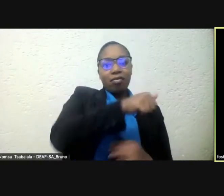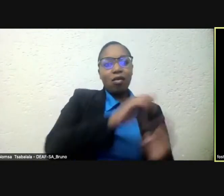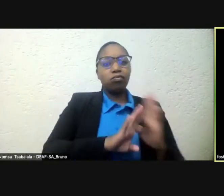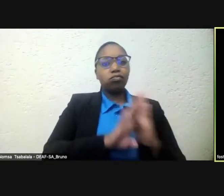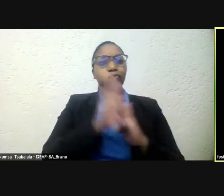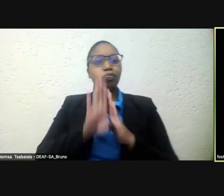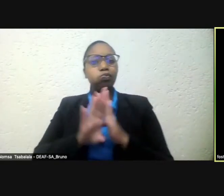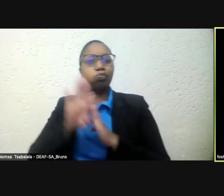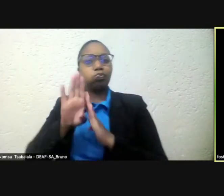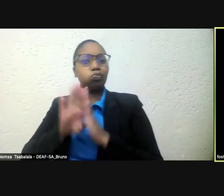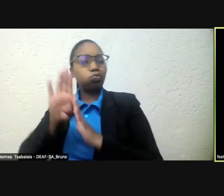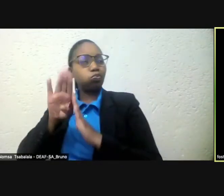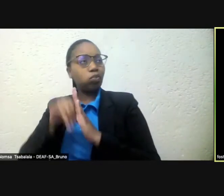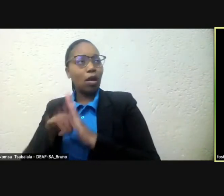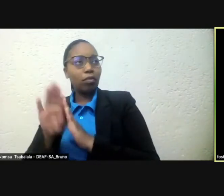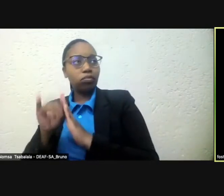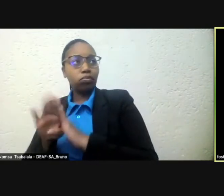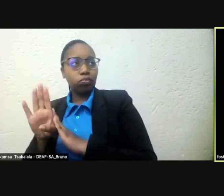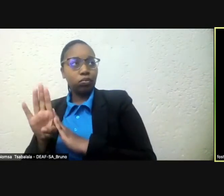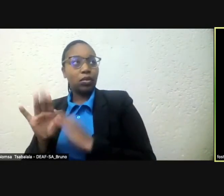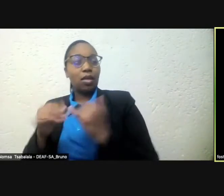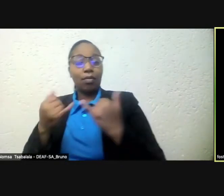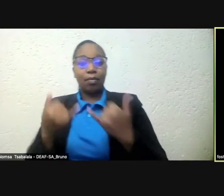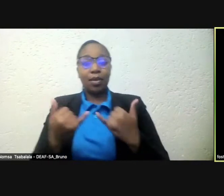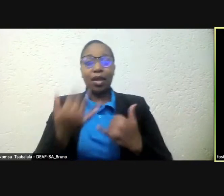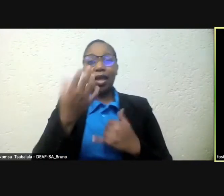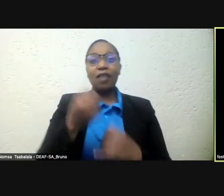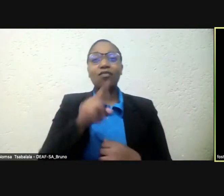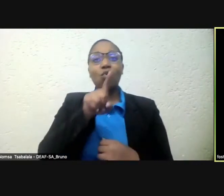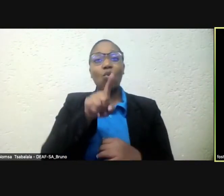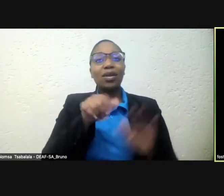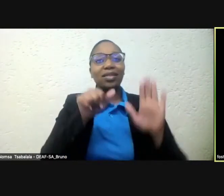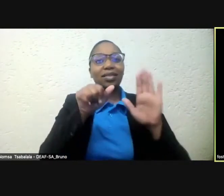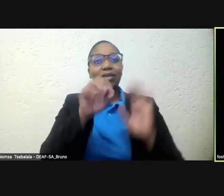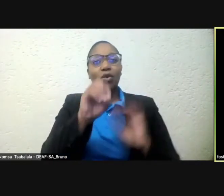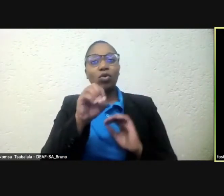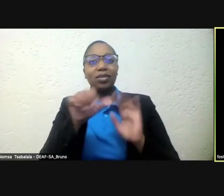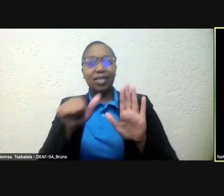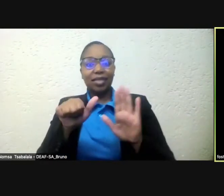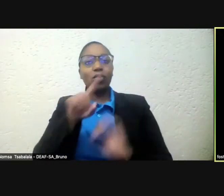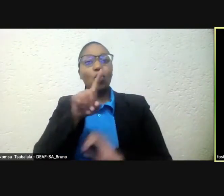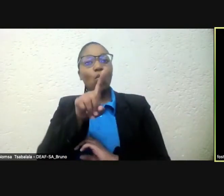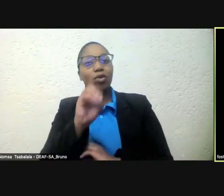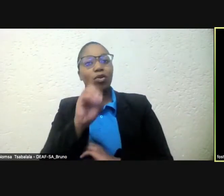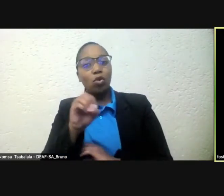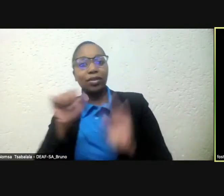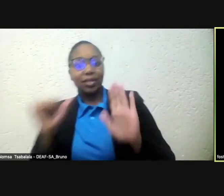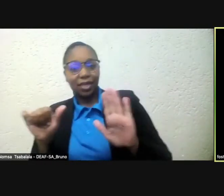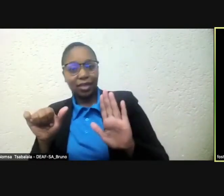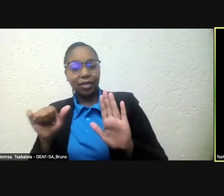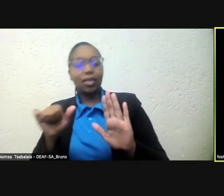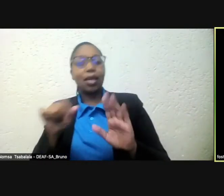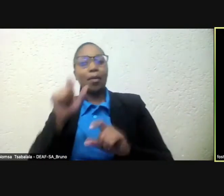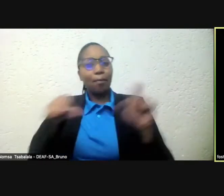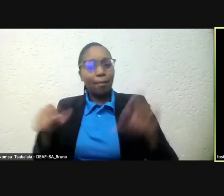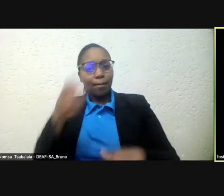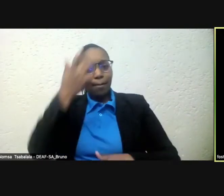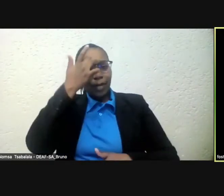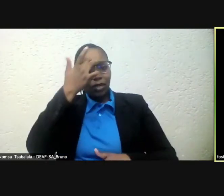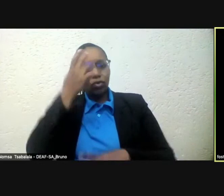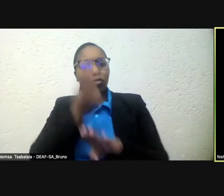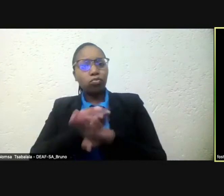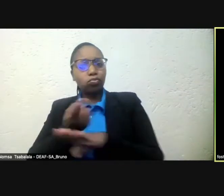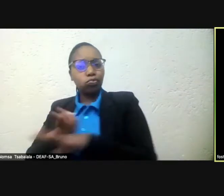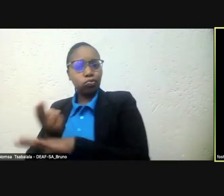are currently 106 patients in the ICU in Gauteng. We have recorded 26 deaths in Gauteng in the last